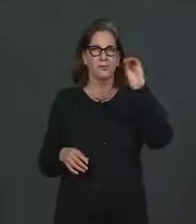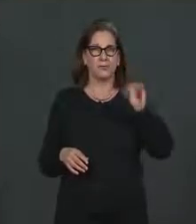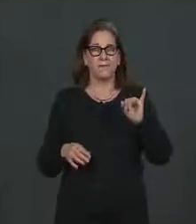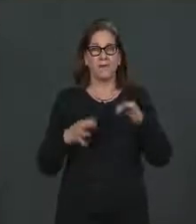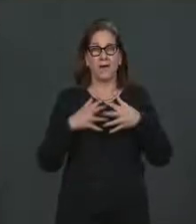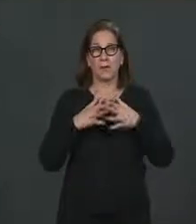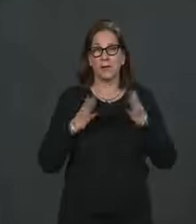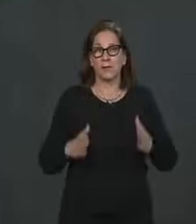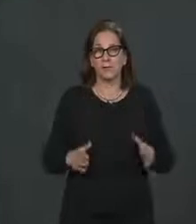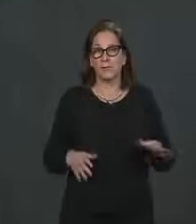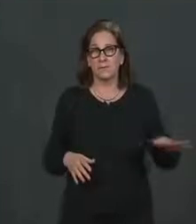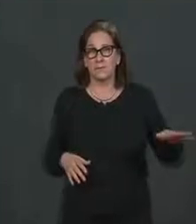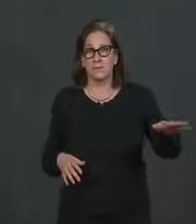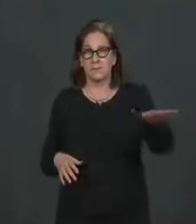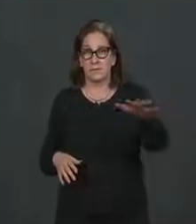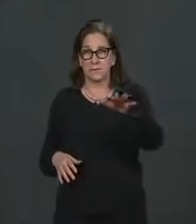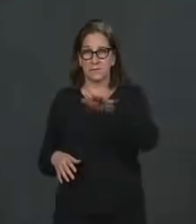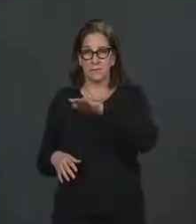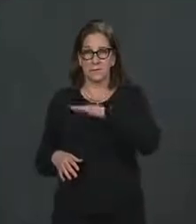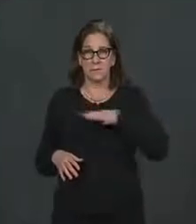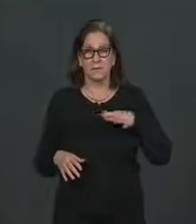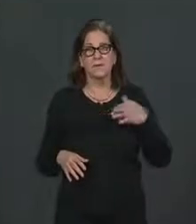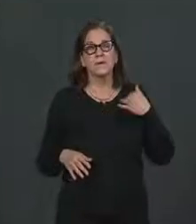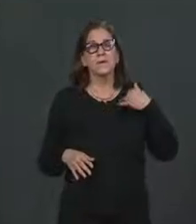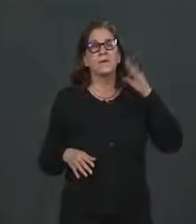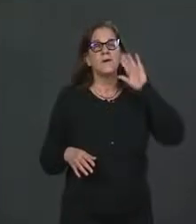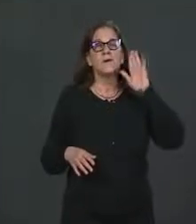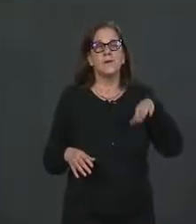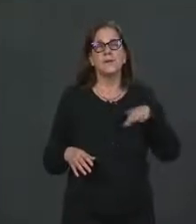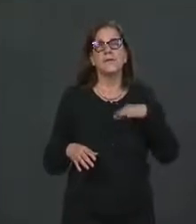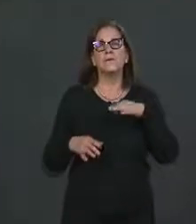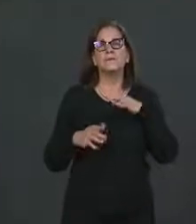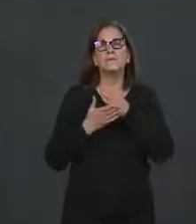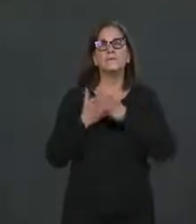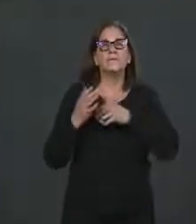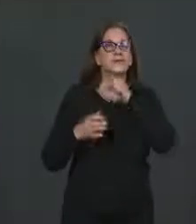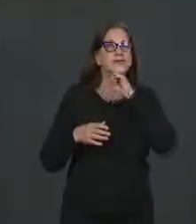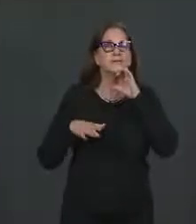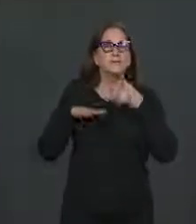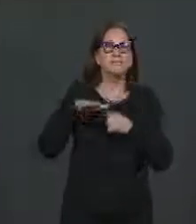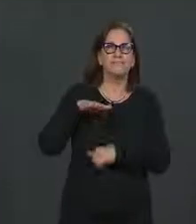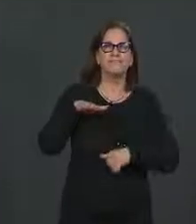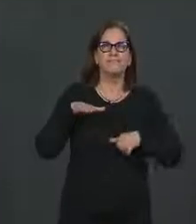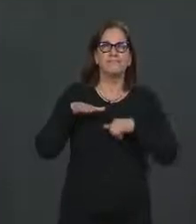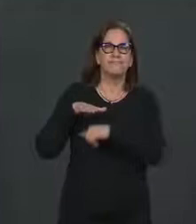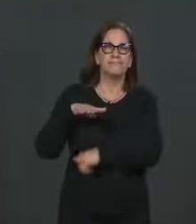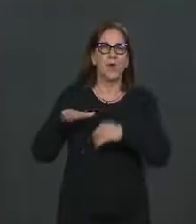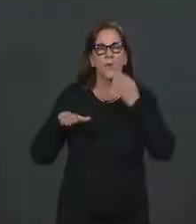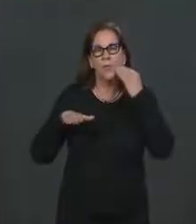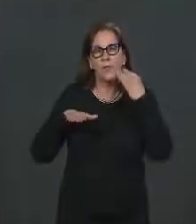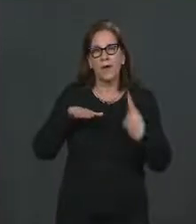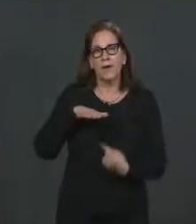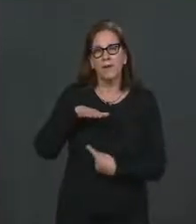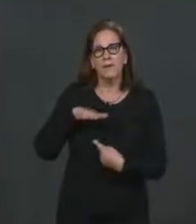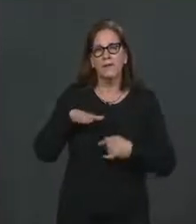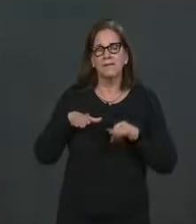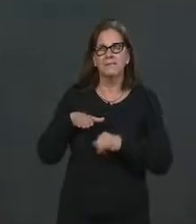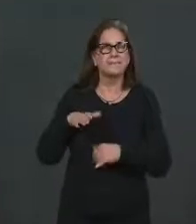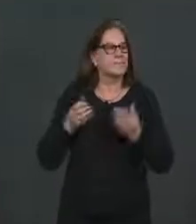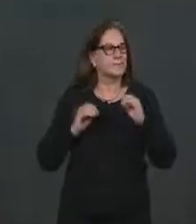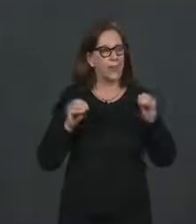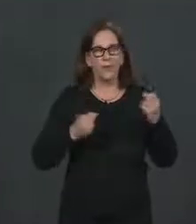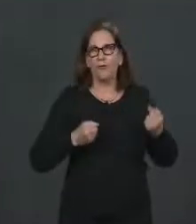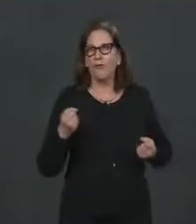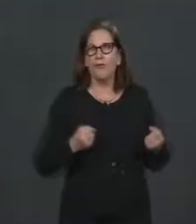disabilities who may be isolated and have lack of access to transportation. And there are community groups that can